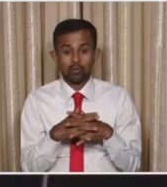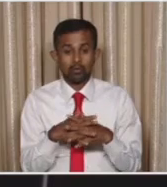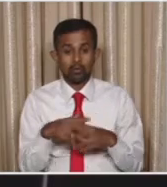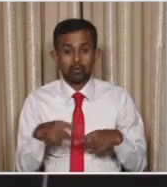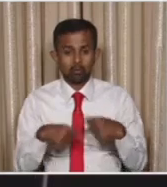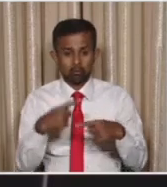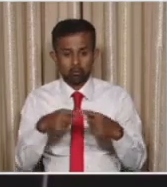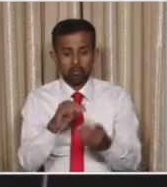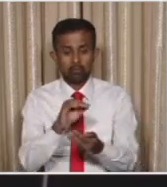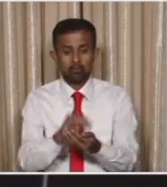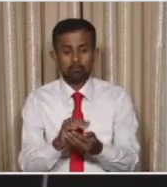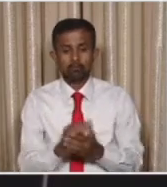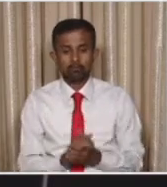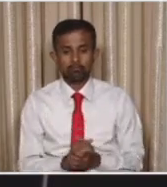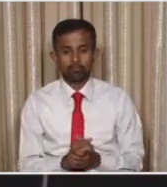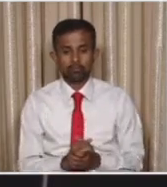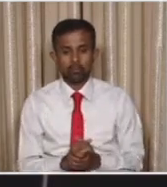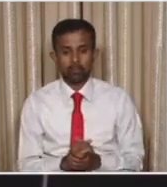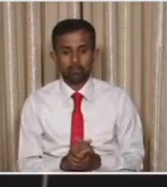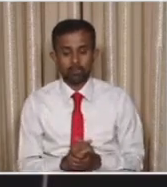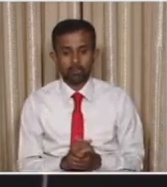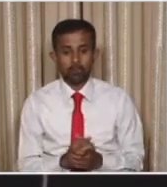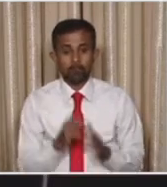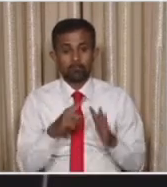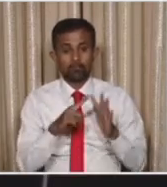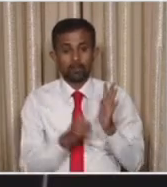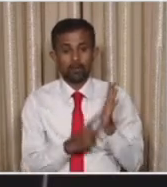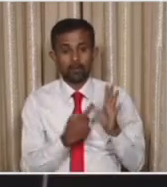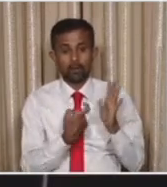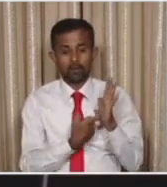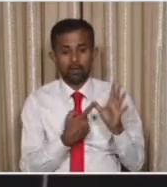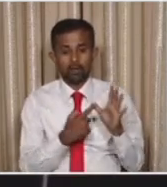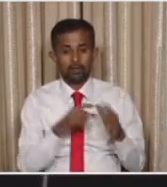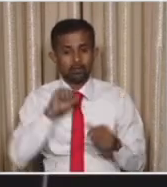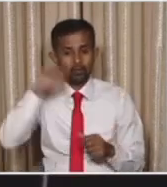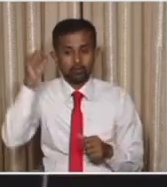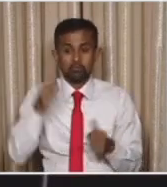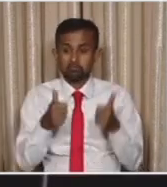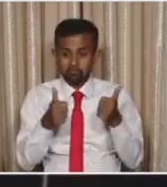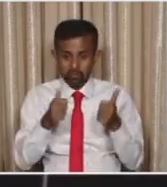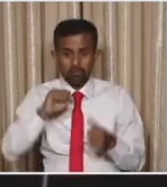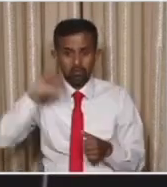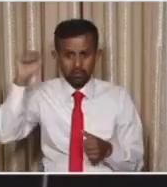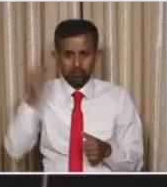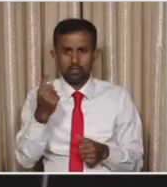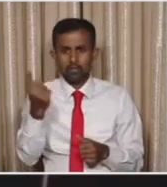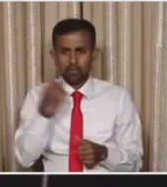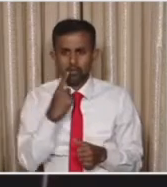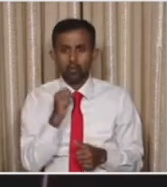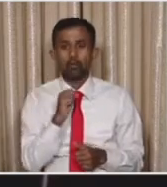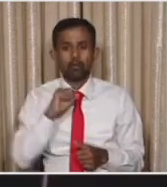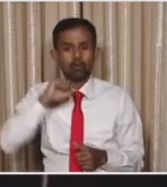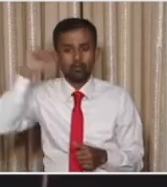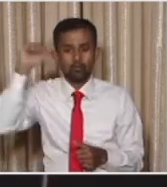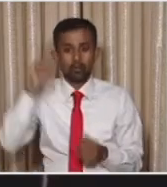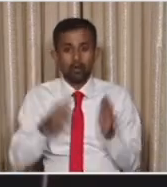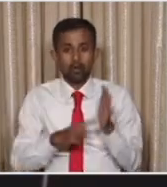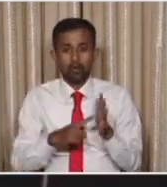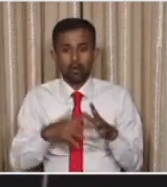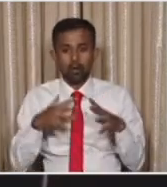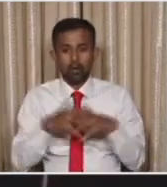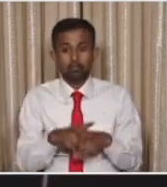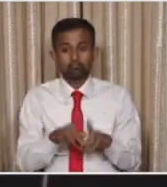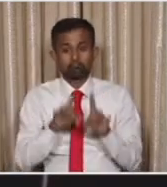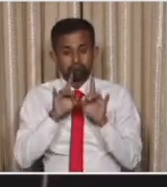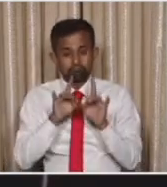ape sahitya mai kiyanne elara raju dharmishtha raja kenek kiyala. Ai dharmishtha une neetiye